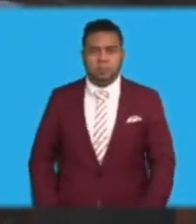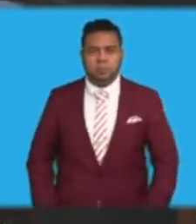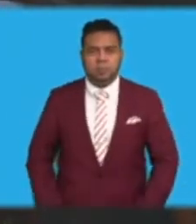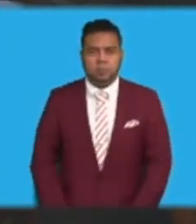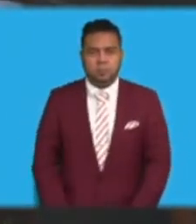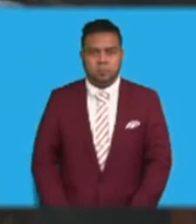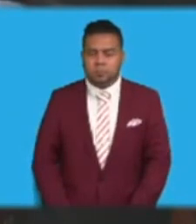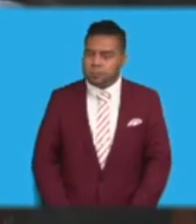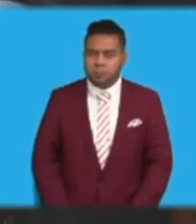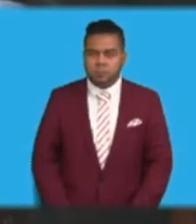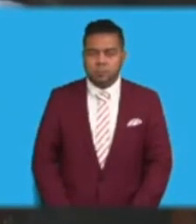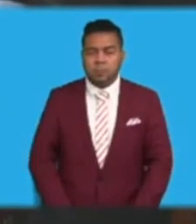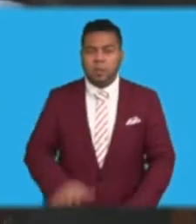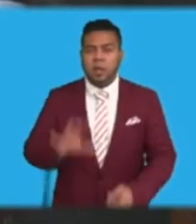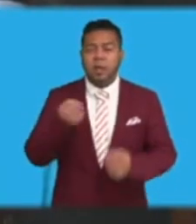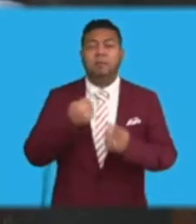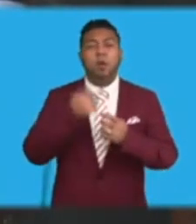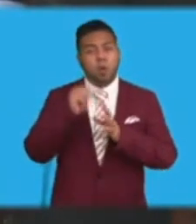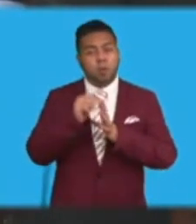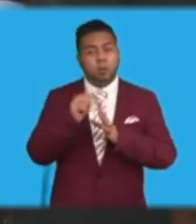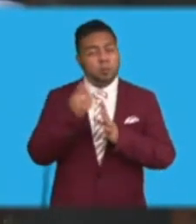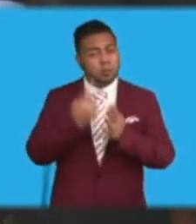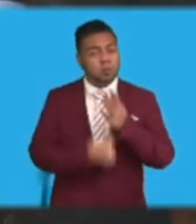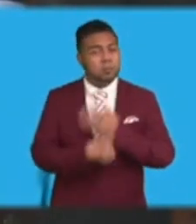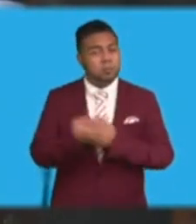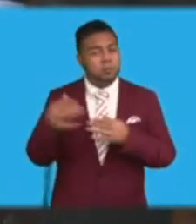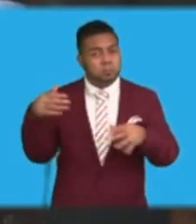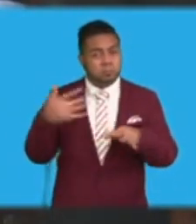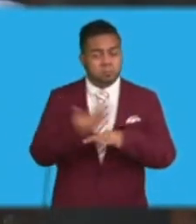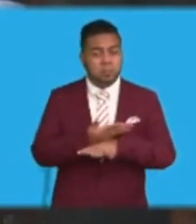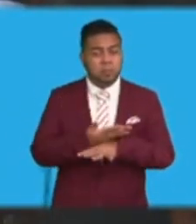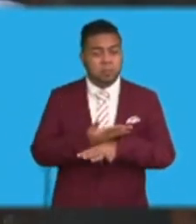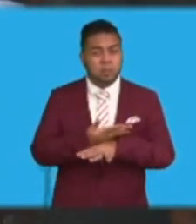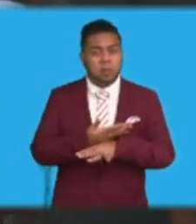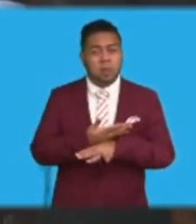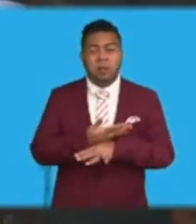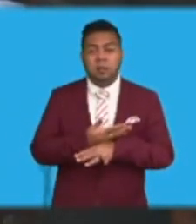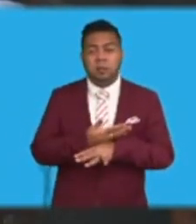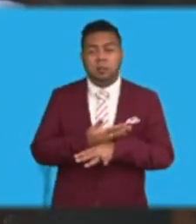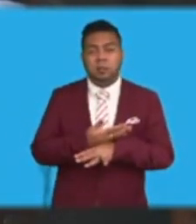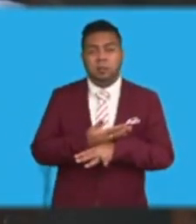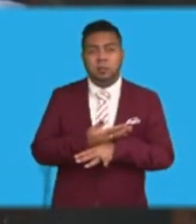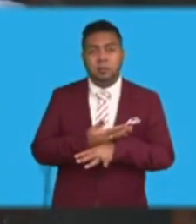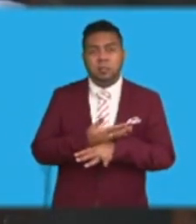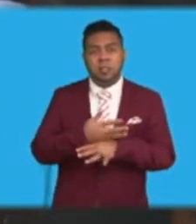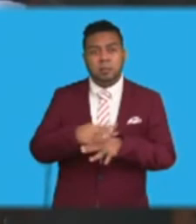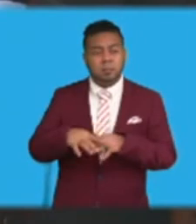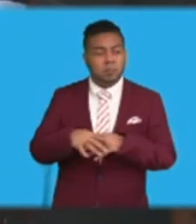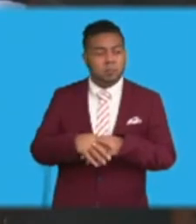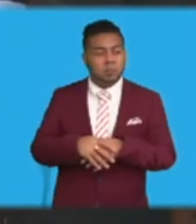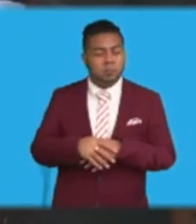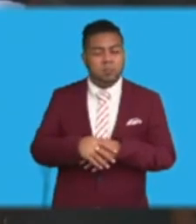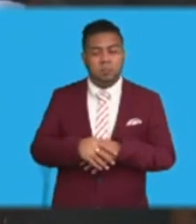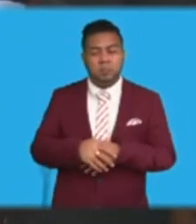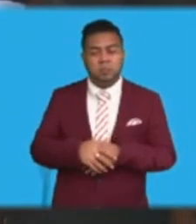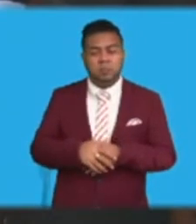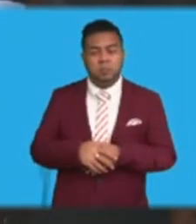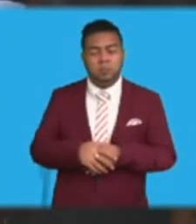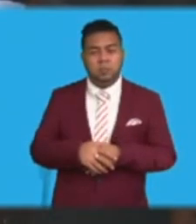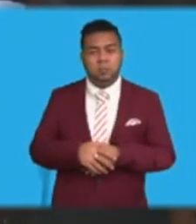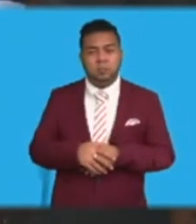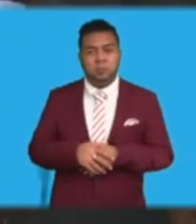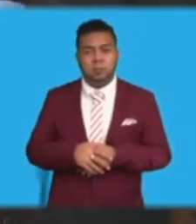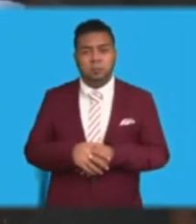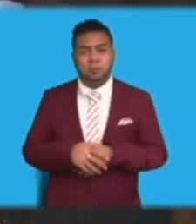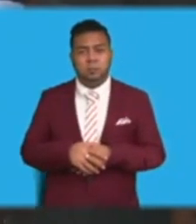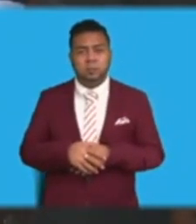Madam Speaker, floods are also caused or affected by the roughness of the terrain being passed over. Dense vegetation and artificial obstacles such as